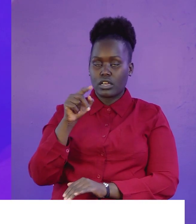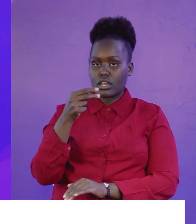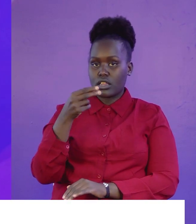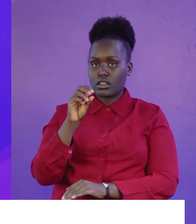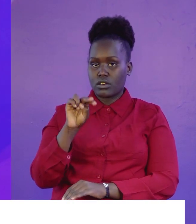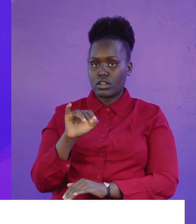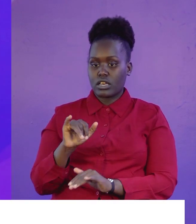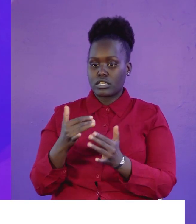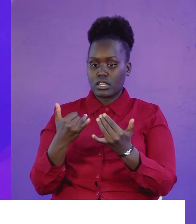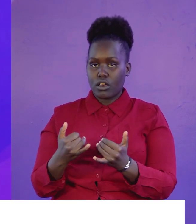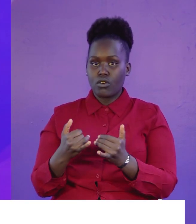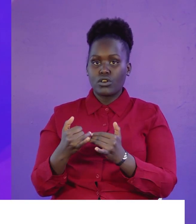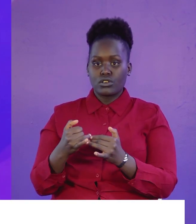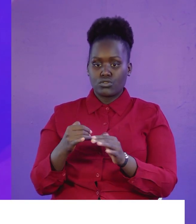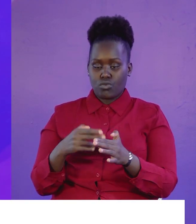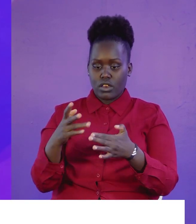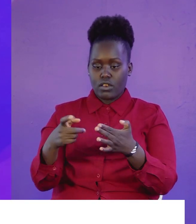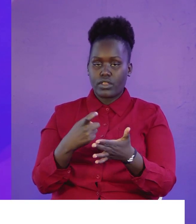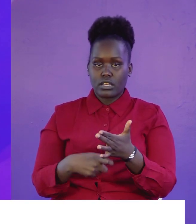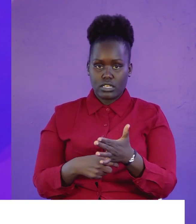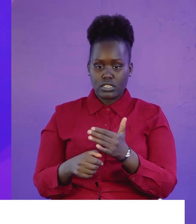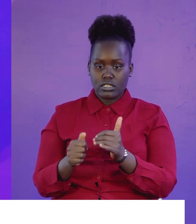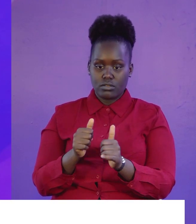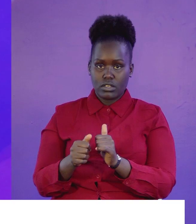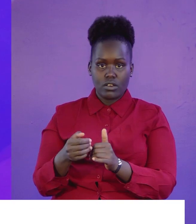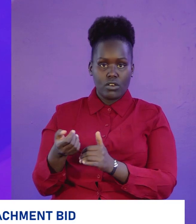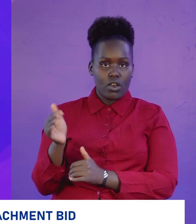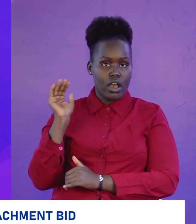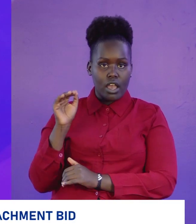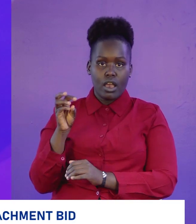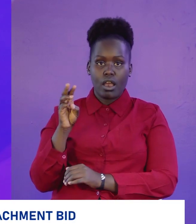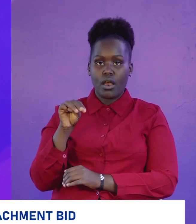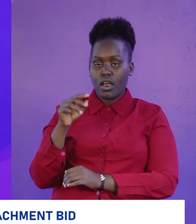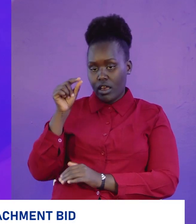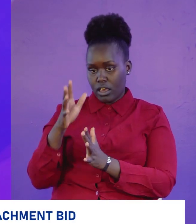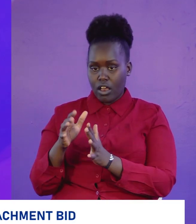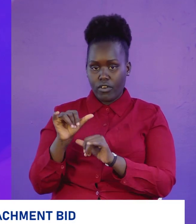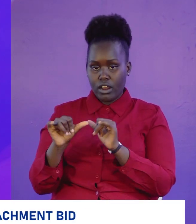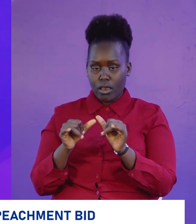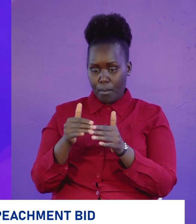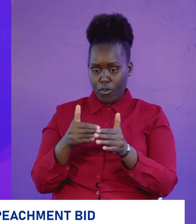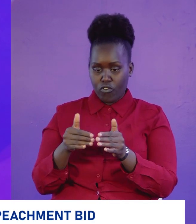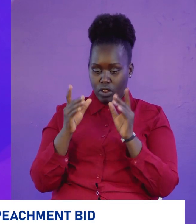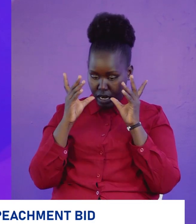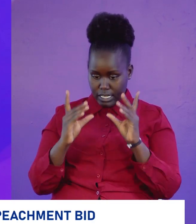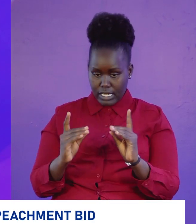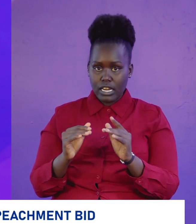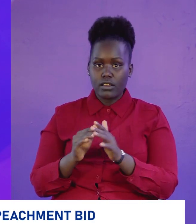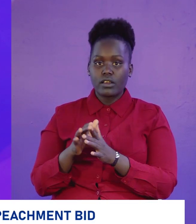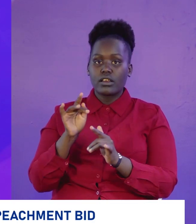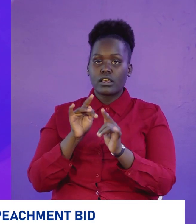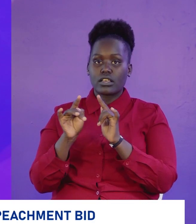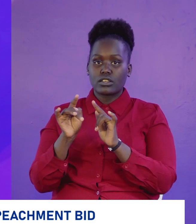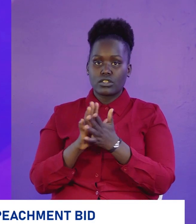set to scrutinize the charges and hear Mutai's defense before making a determination. Should the accusations